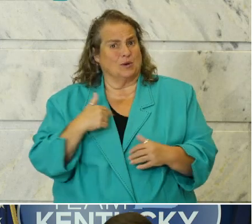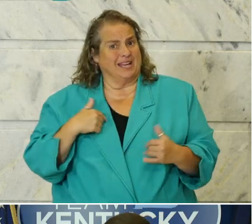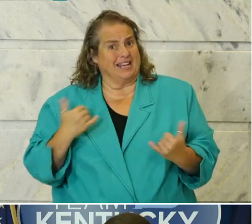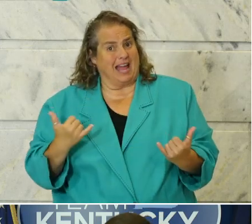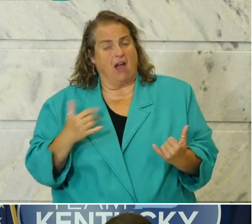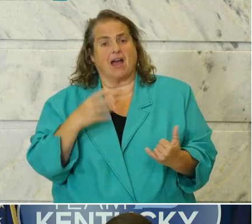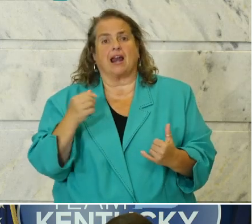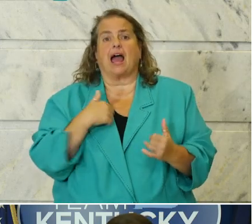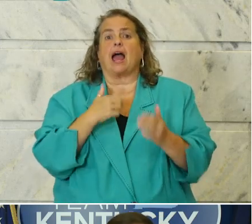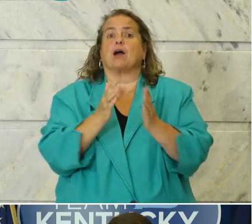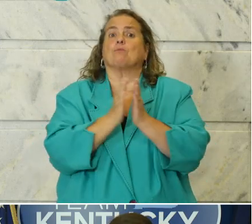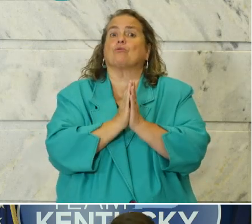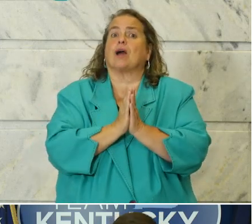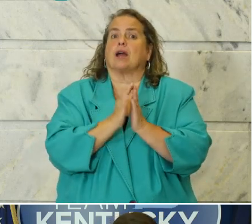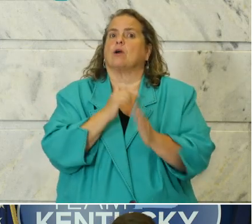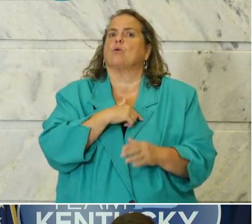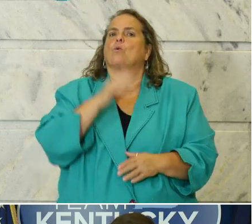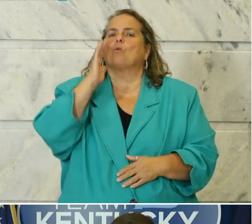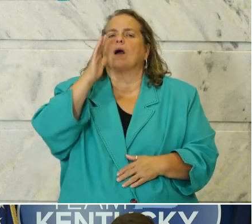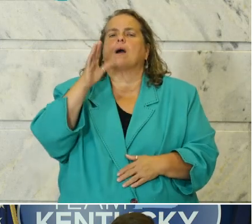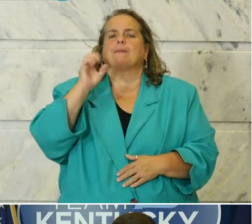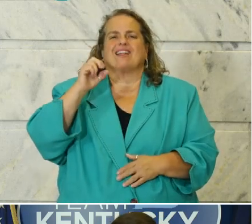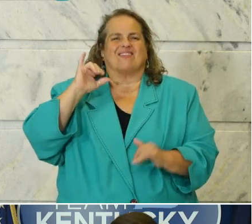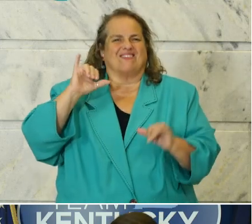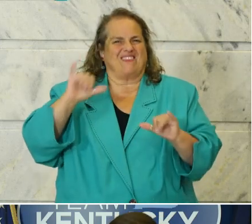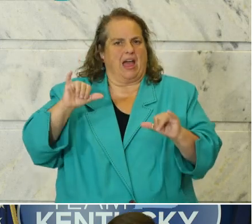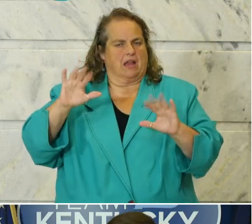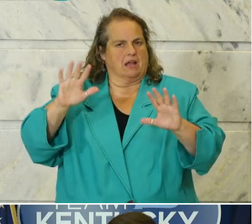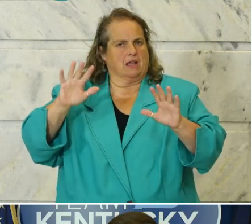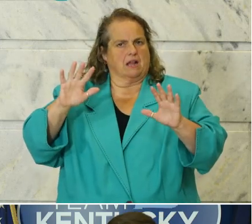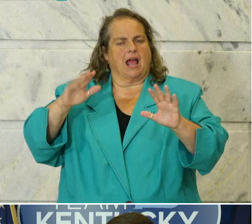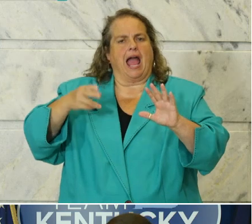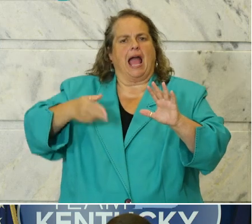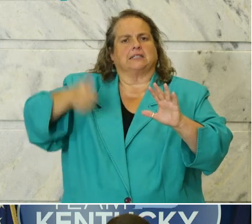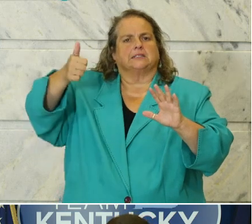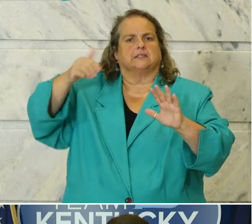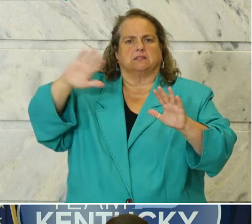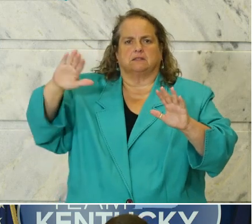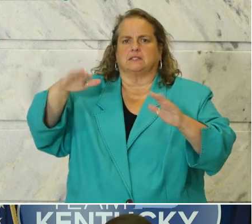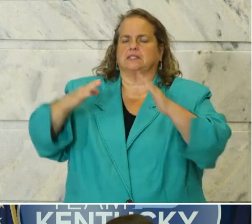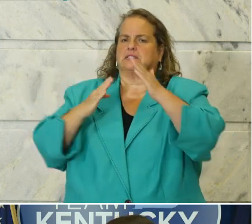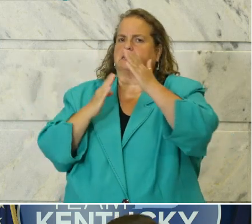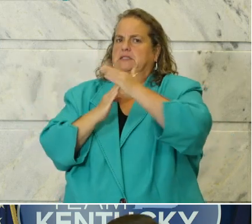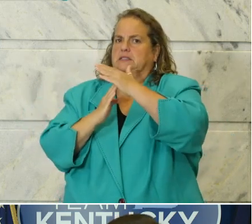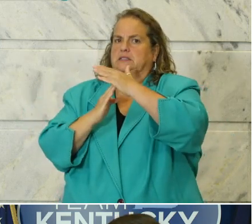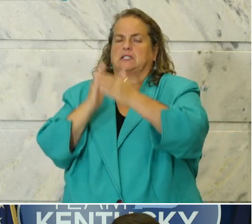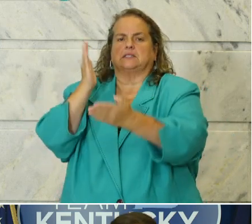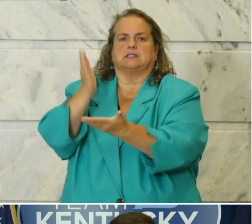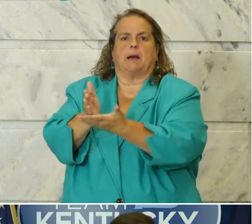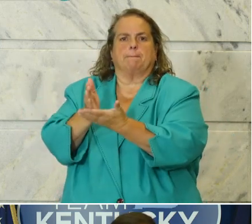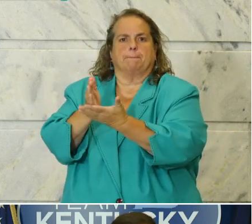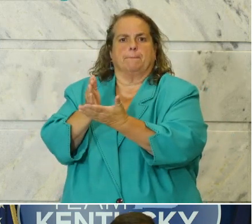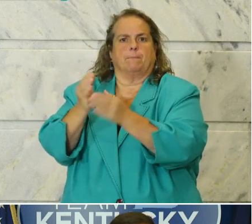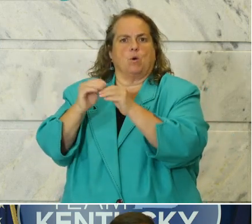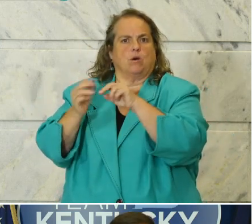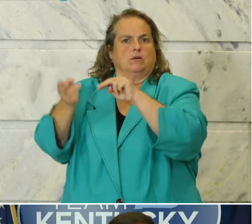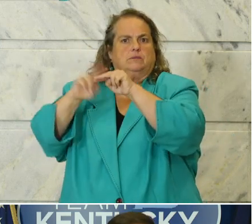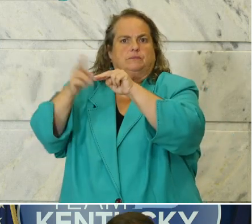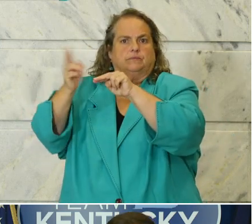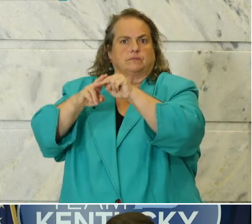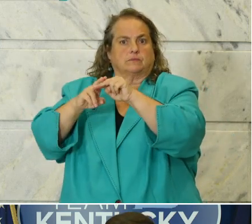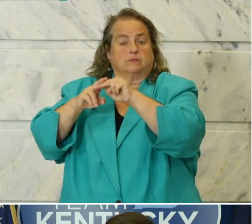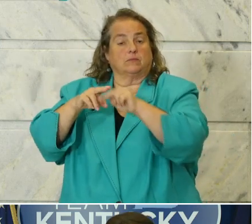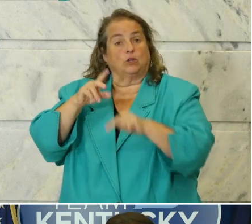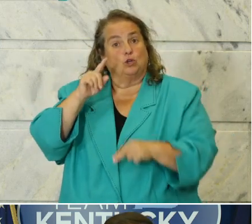pray will be the highest area that we're ever in Kentucky. And the concept that we would try to resume